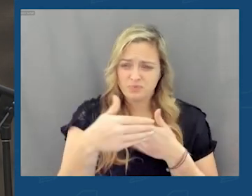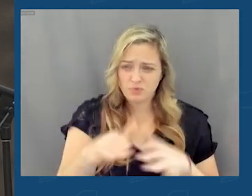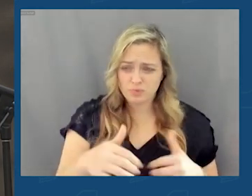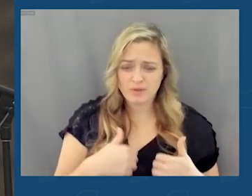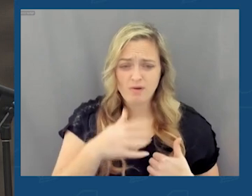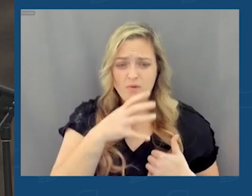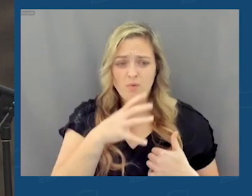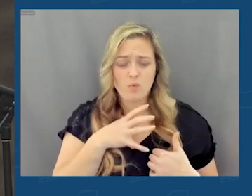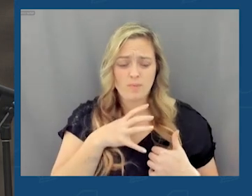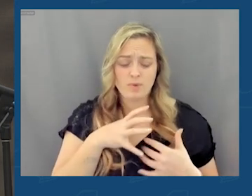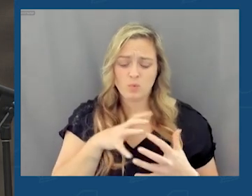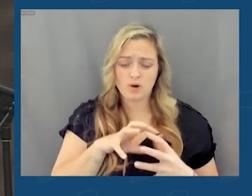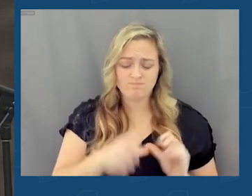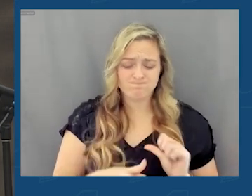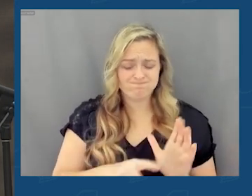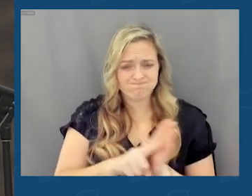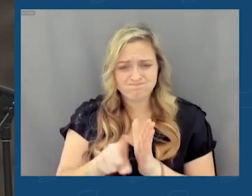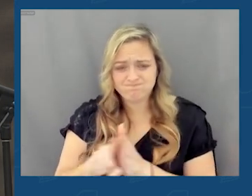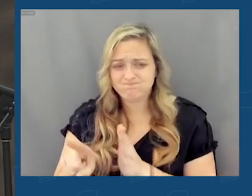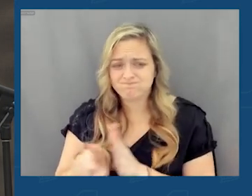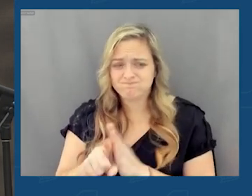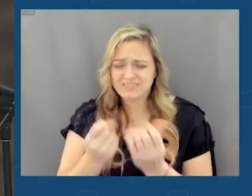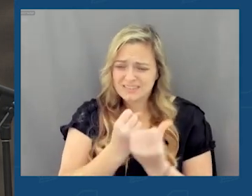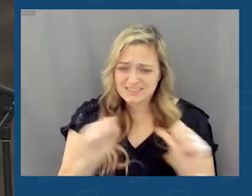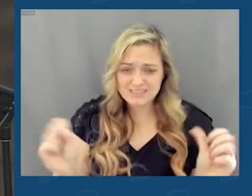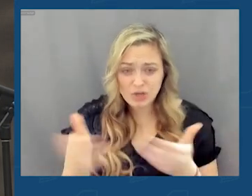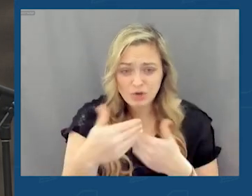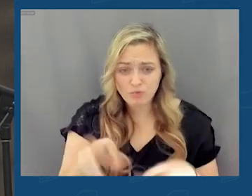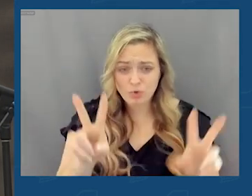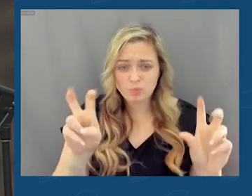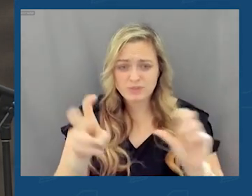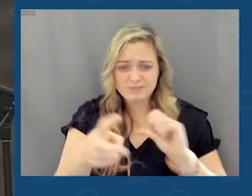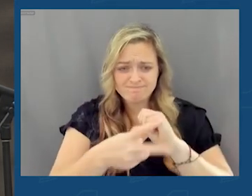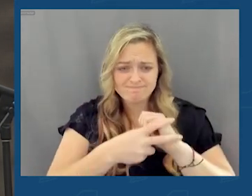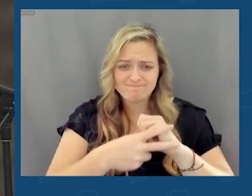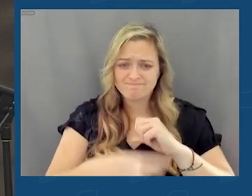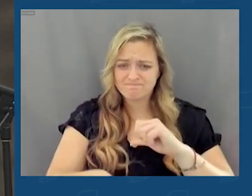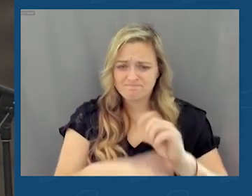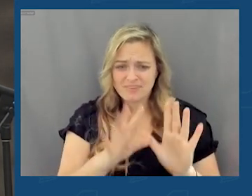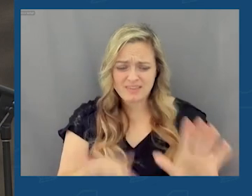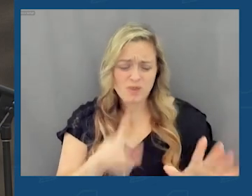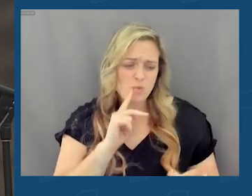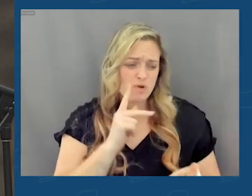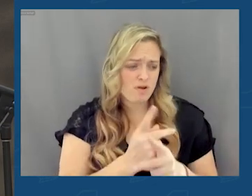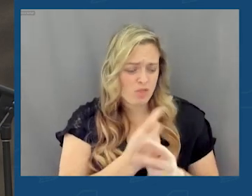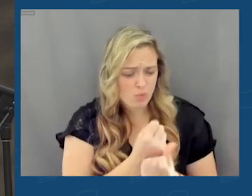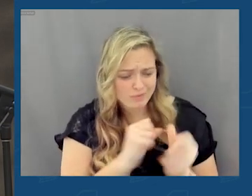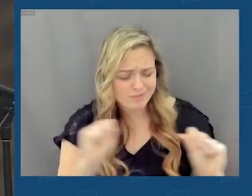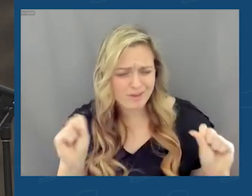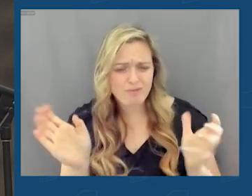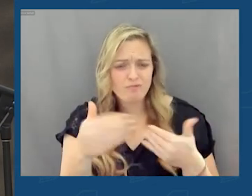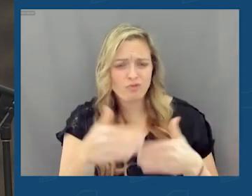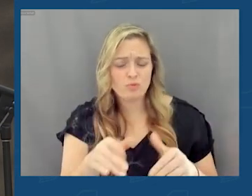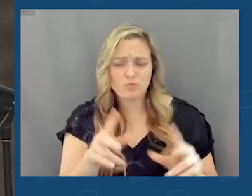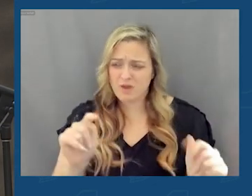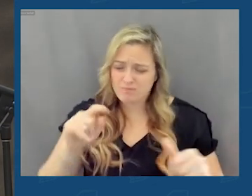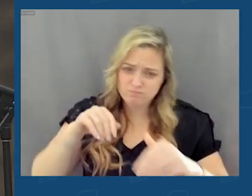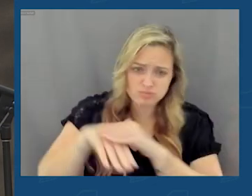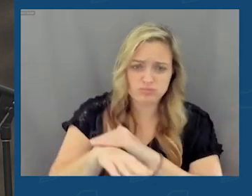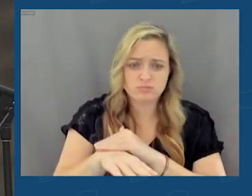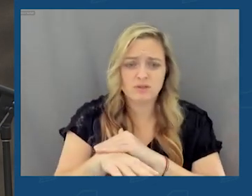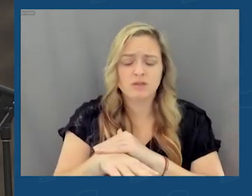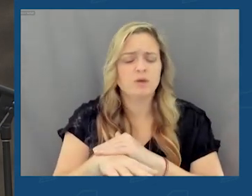were mutilated and murdered, the safe rooms, the so-called safe rooms that were penetrated. But there's another